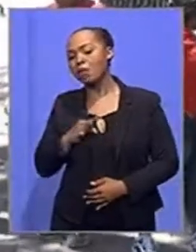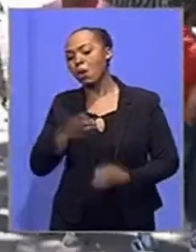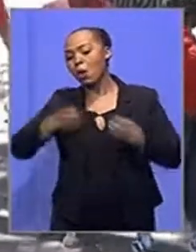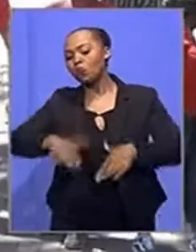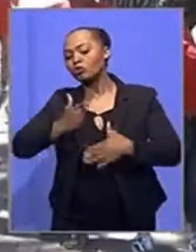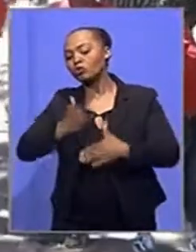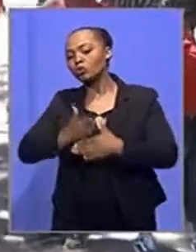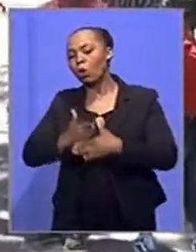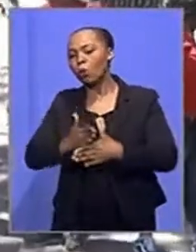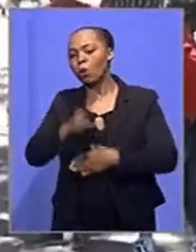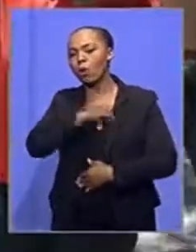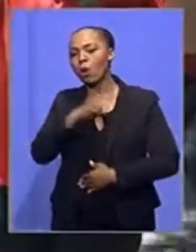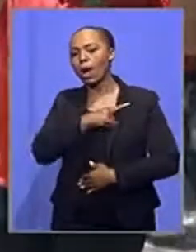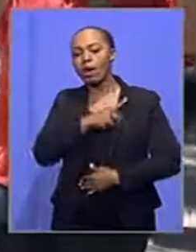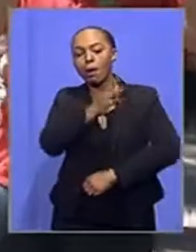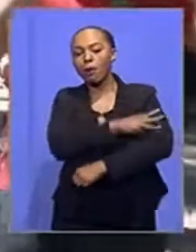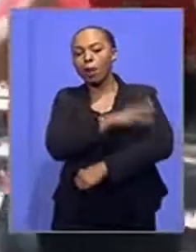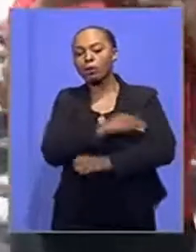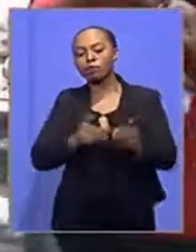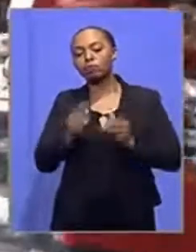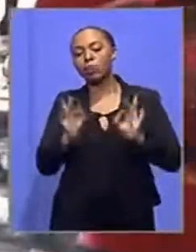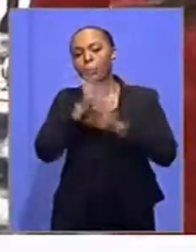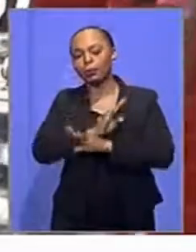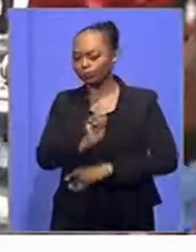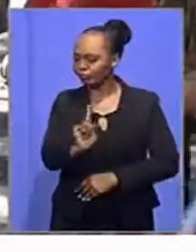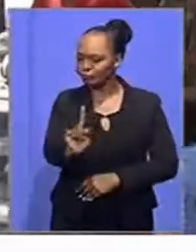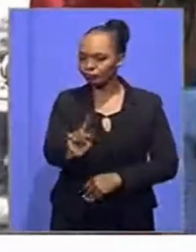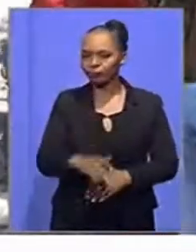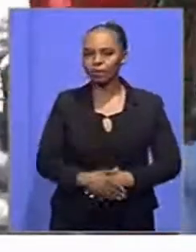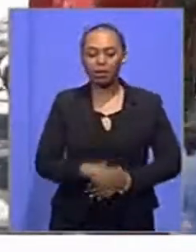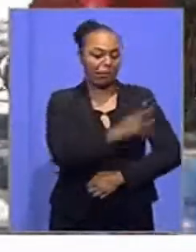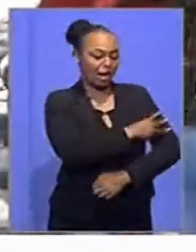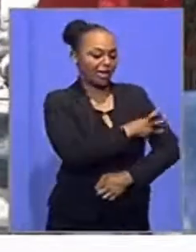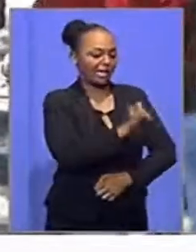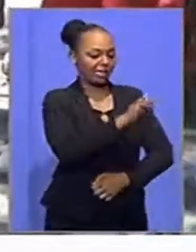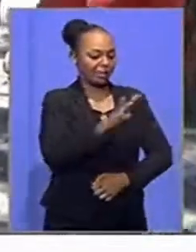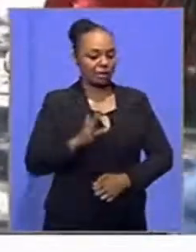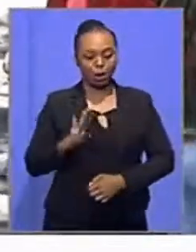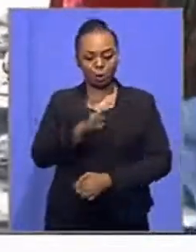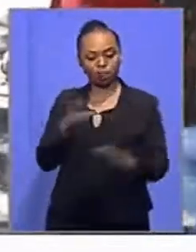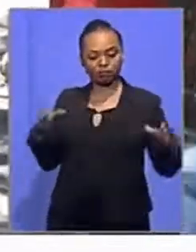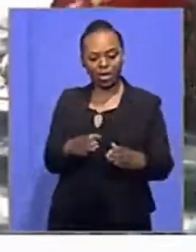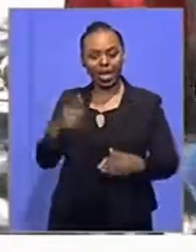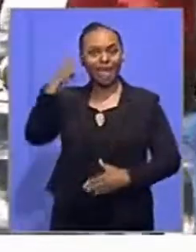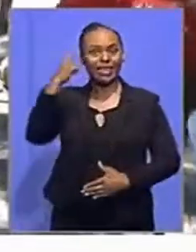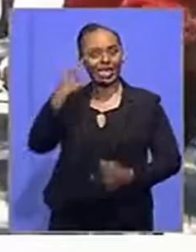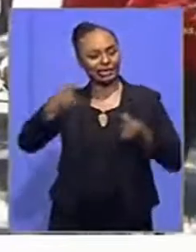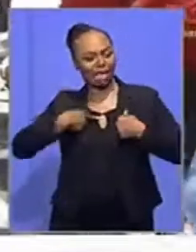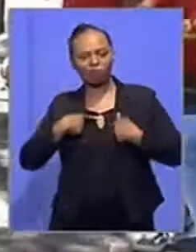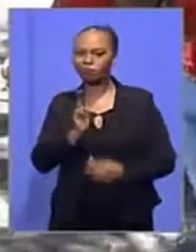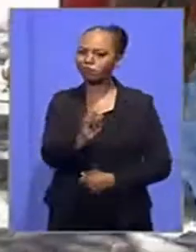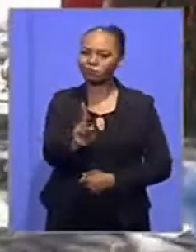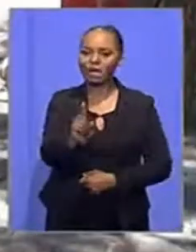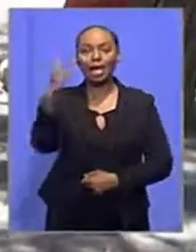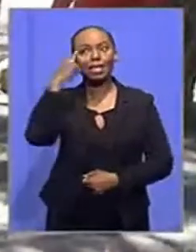la botlhašwa ba mohiri. Management wa SABC le board re kopa ba se ba naganela bona ba naganela